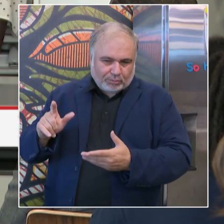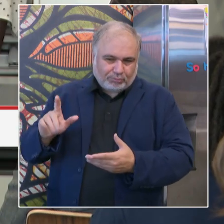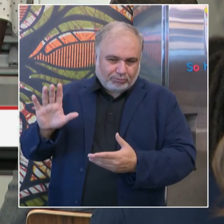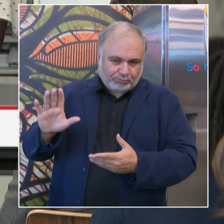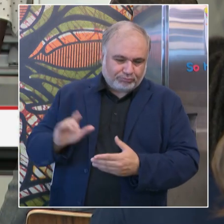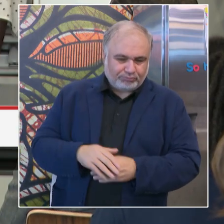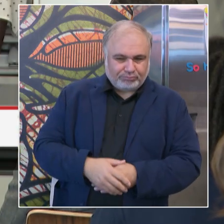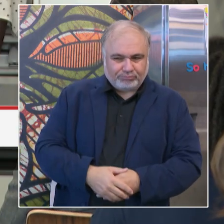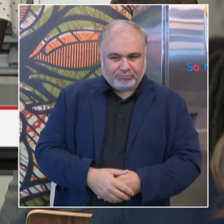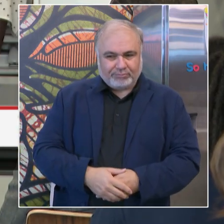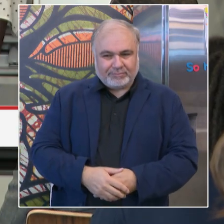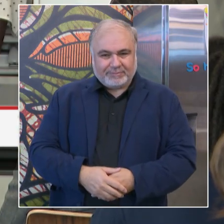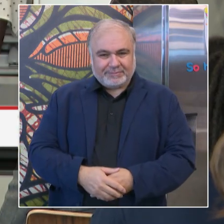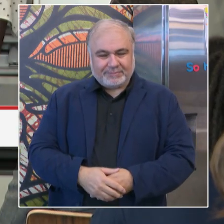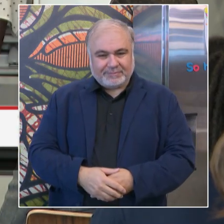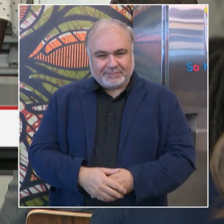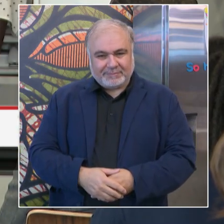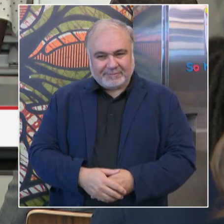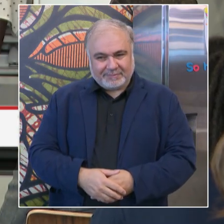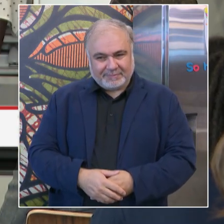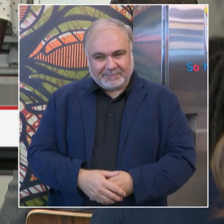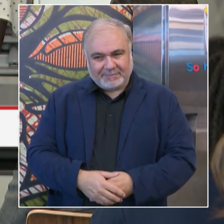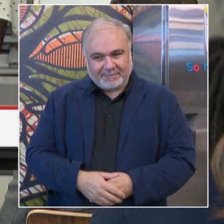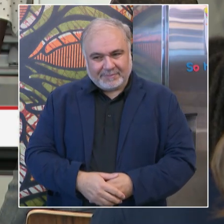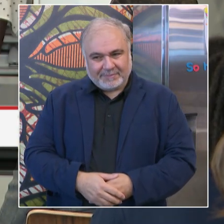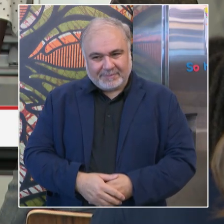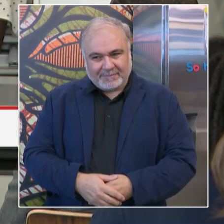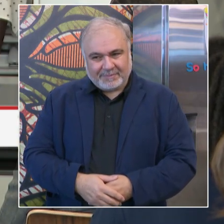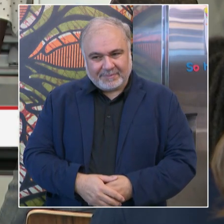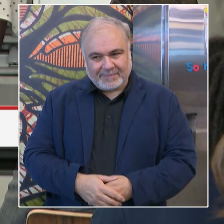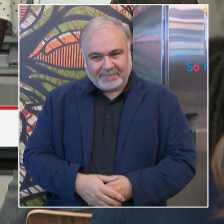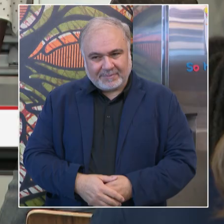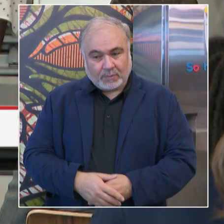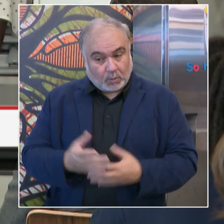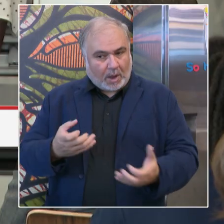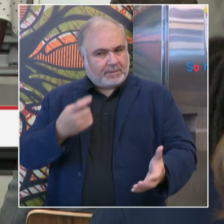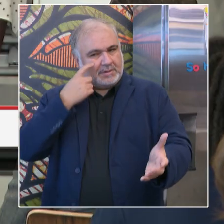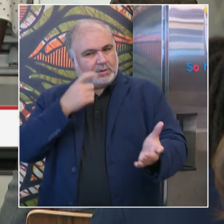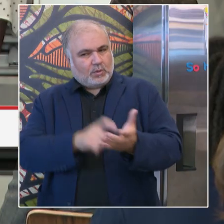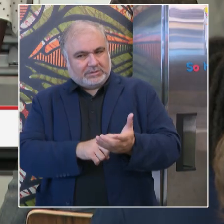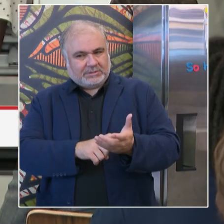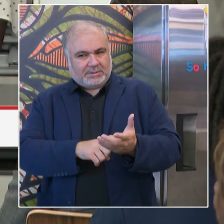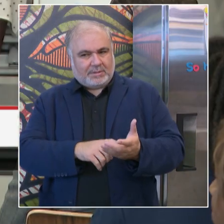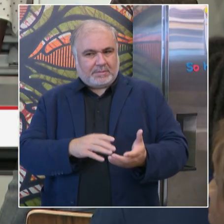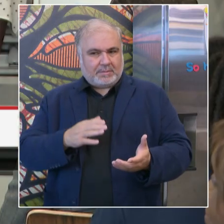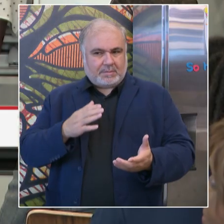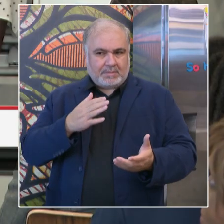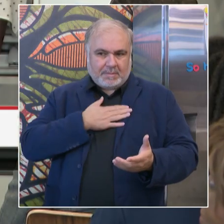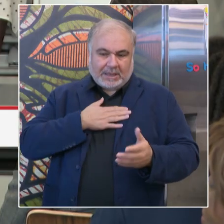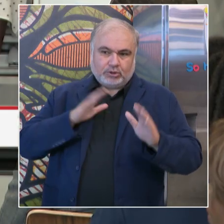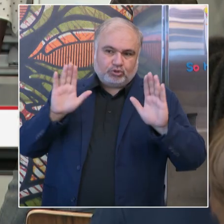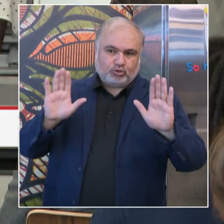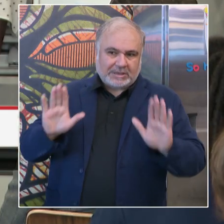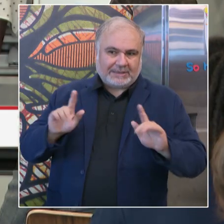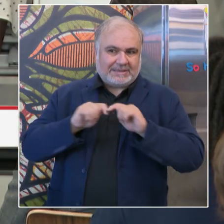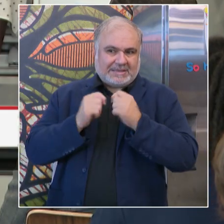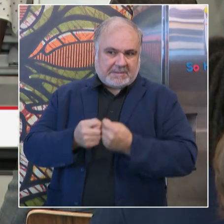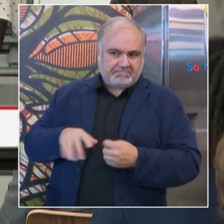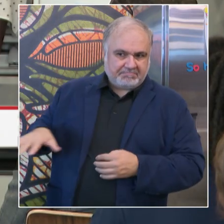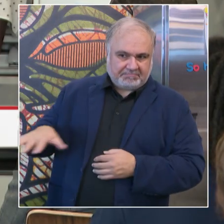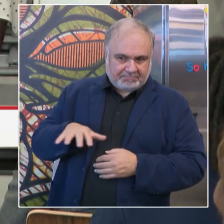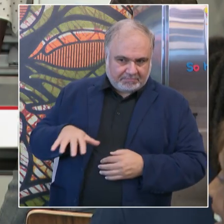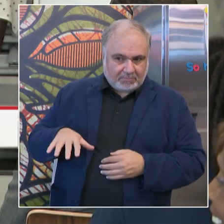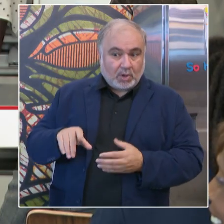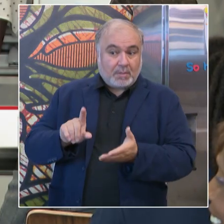I want to recognize our incredible, I call them my dream team, public education team, and they are all